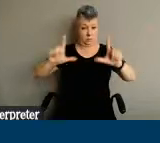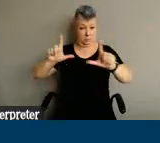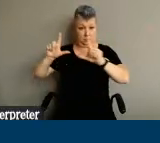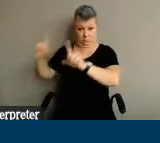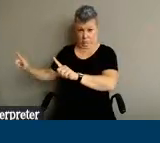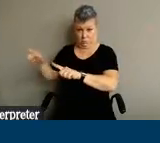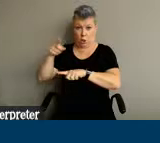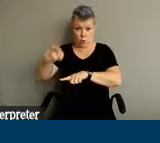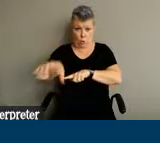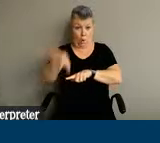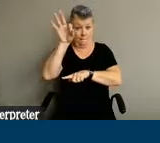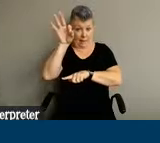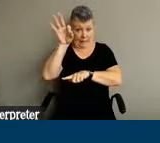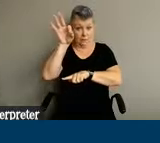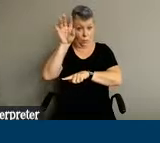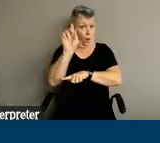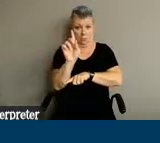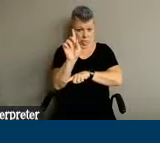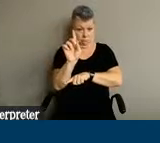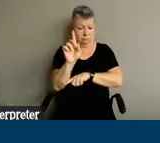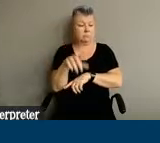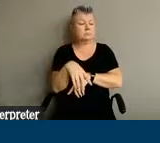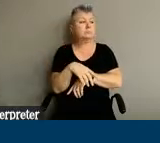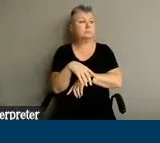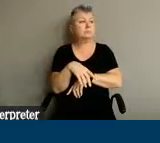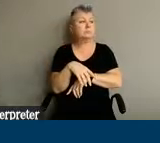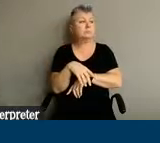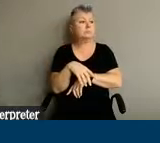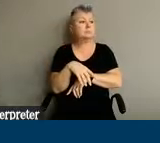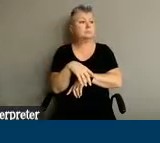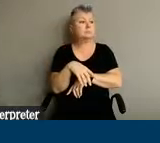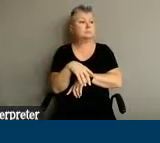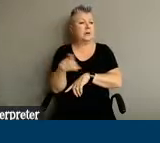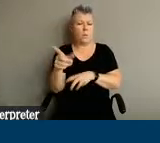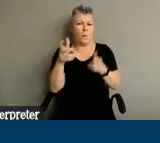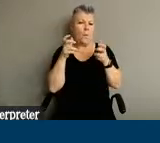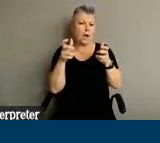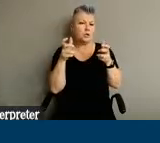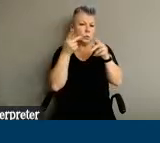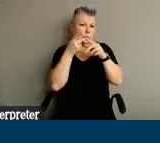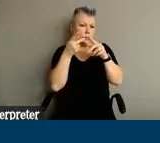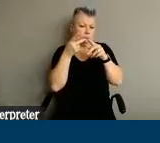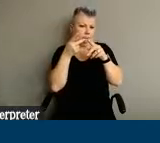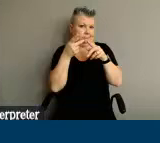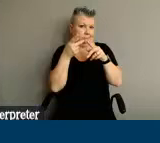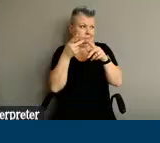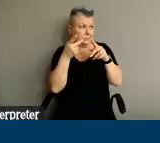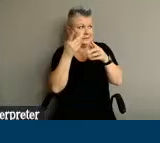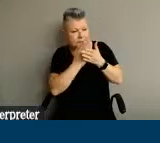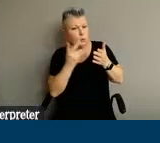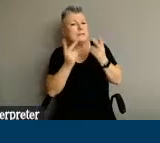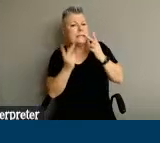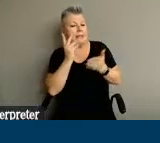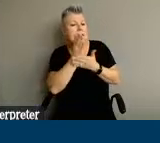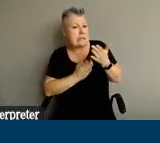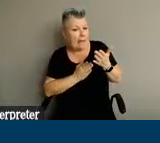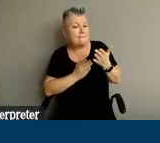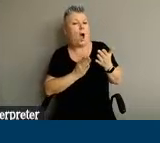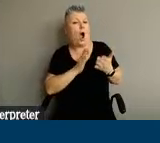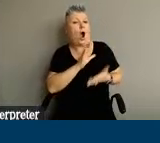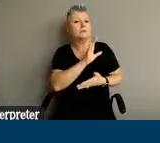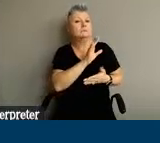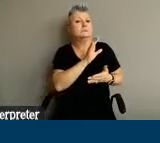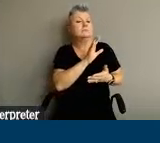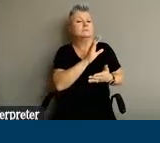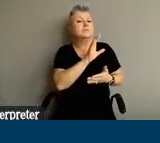which ones are coalition and non-coalition districts. So we need 3 groups of 2 to 3 board directors, and you can